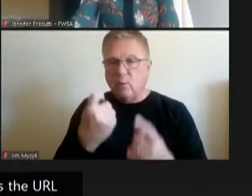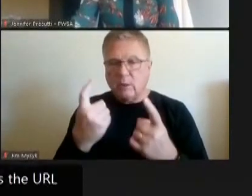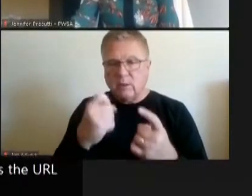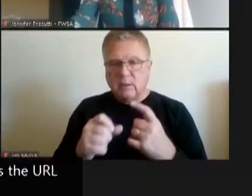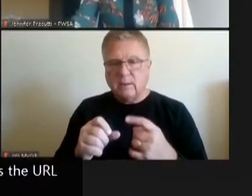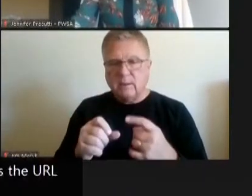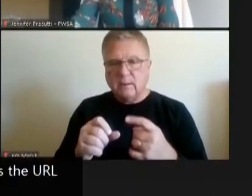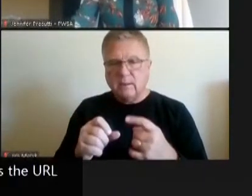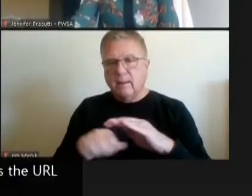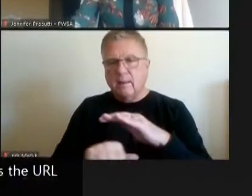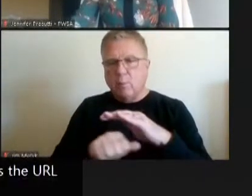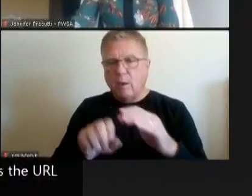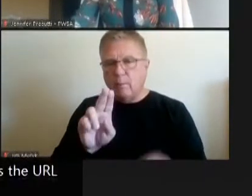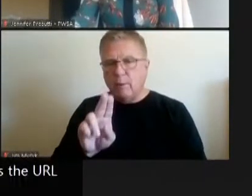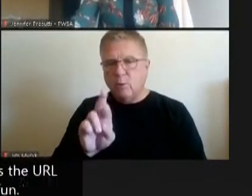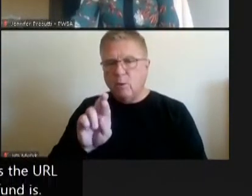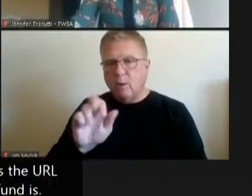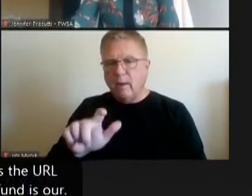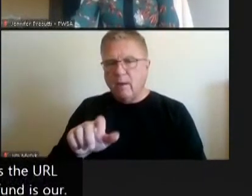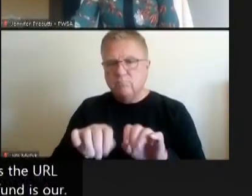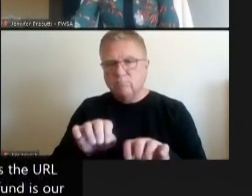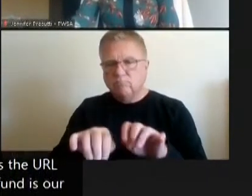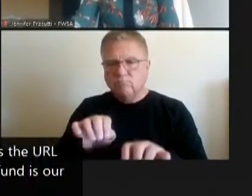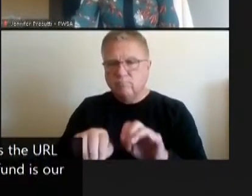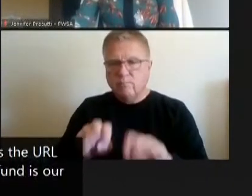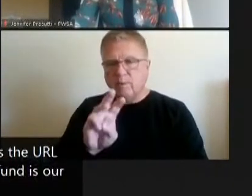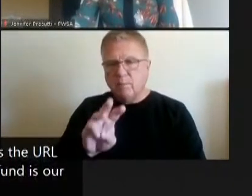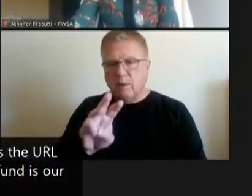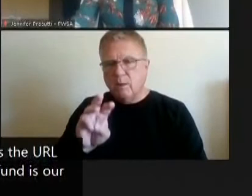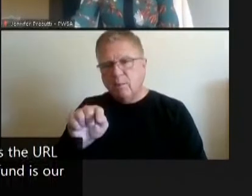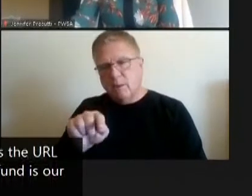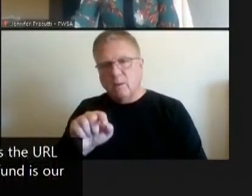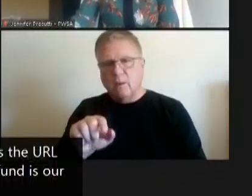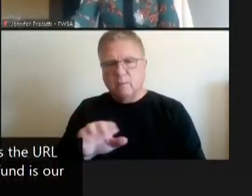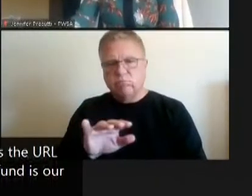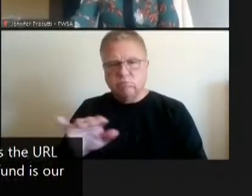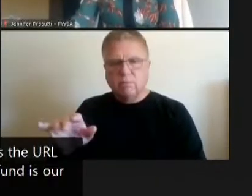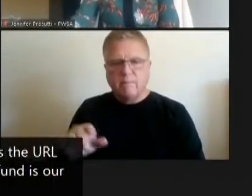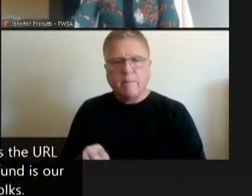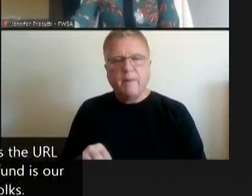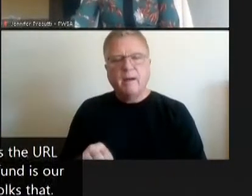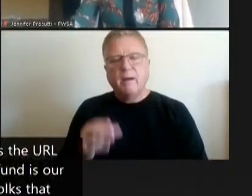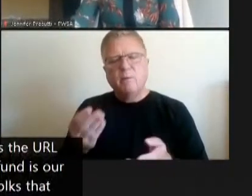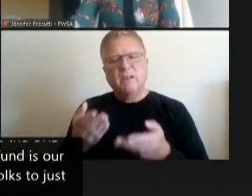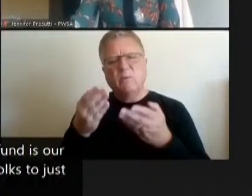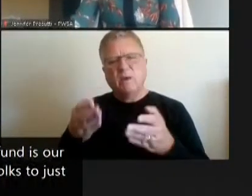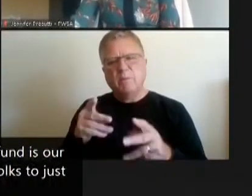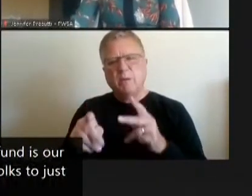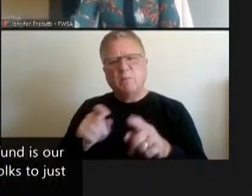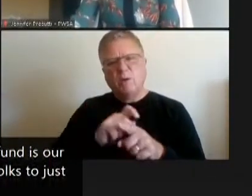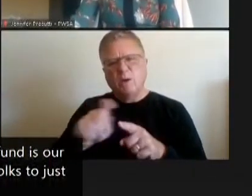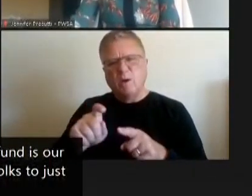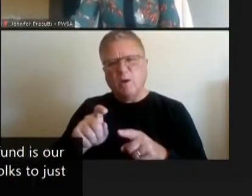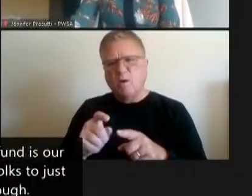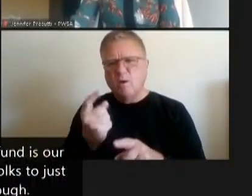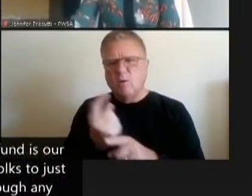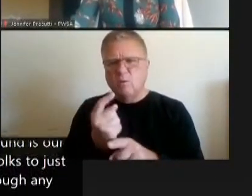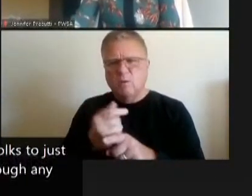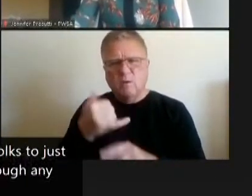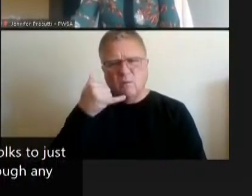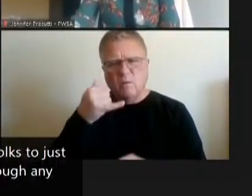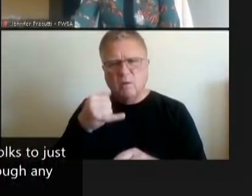bottom, and Dollar Energy Fund is our administrator, but certainly recommend to folks to just call our main line and we can walk them through any of